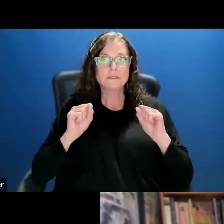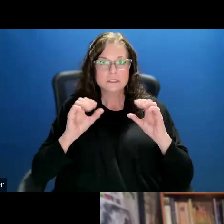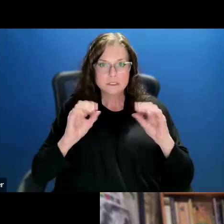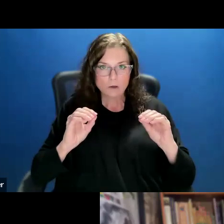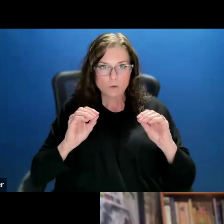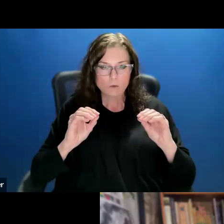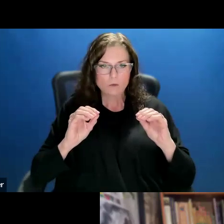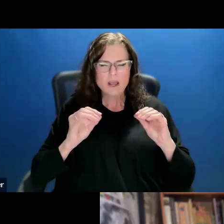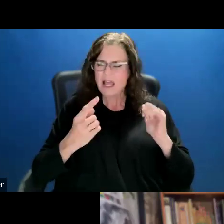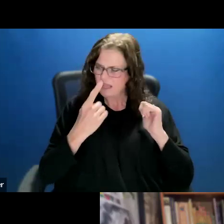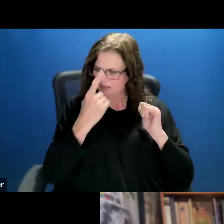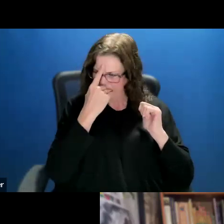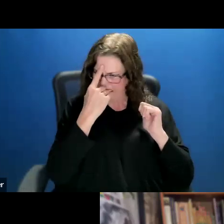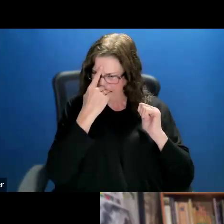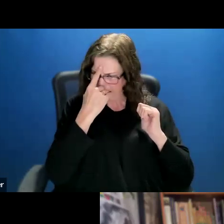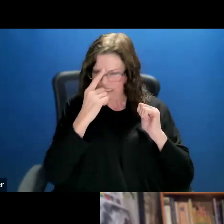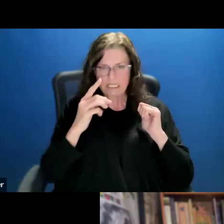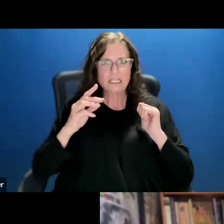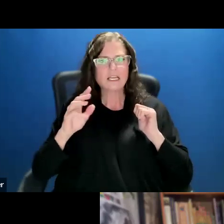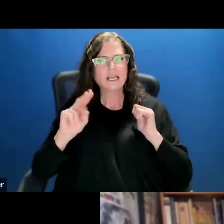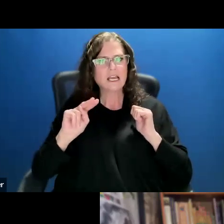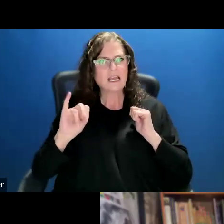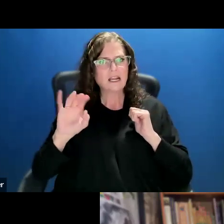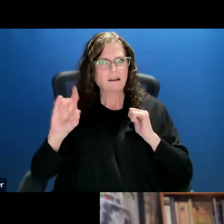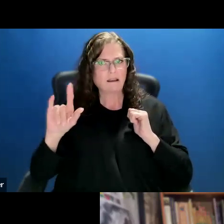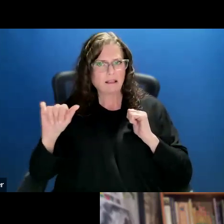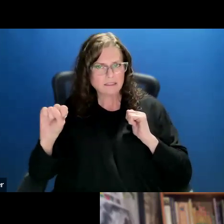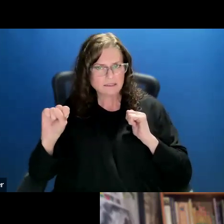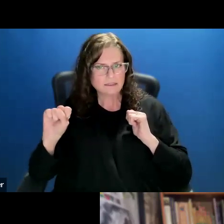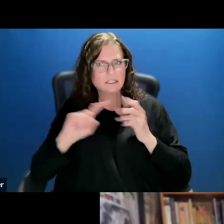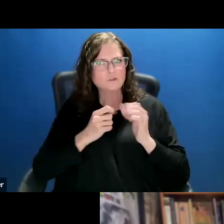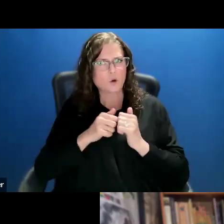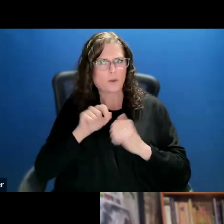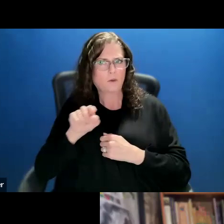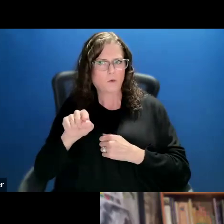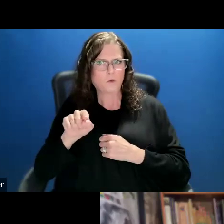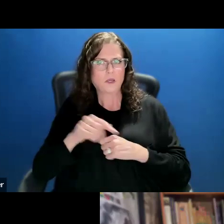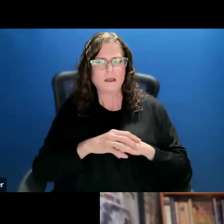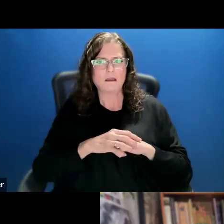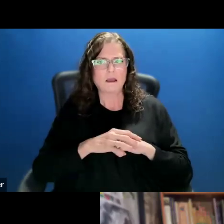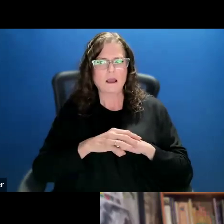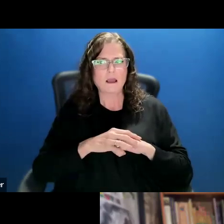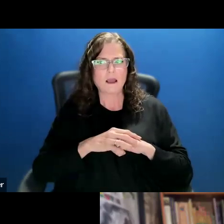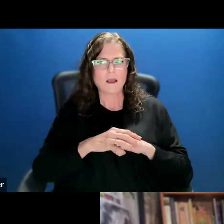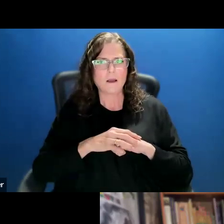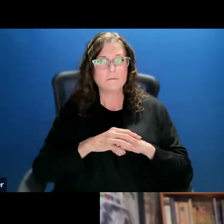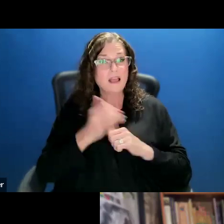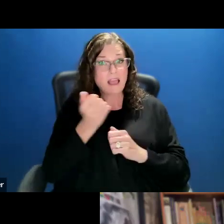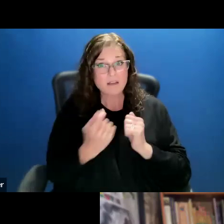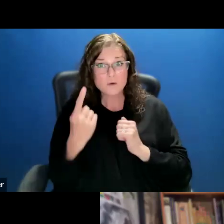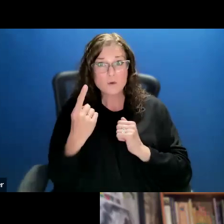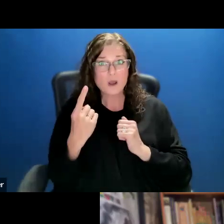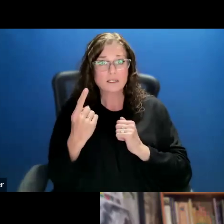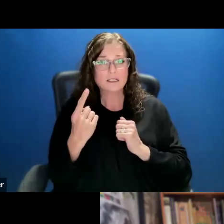So I think Nicholas may start with you. But everyone, I just want